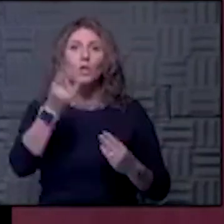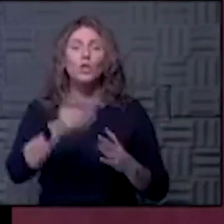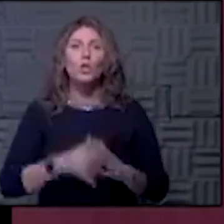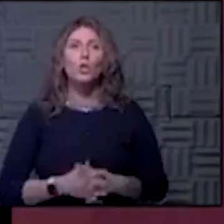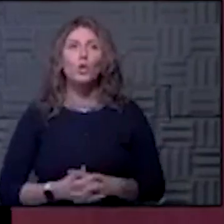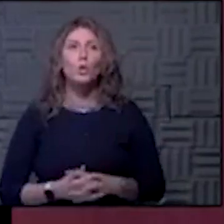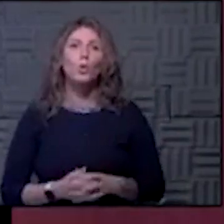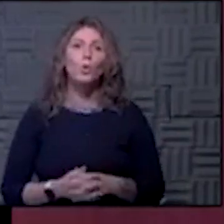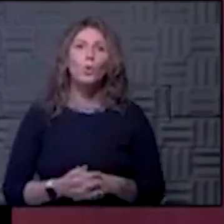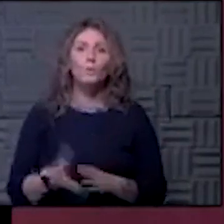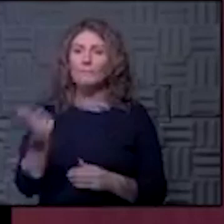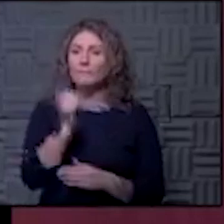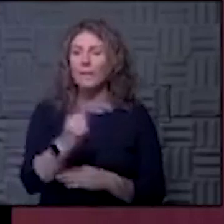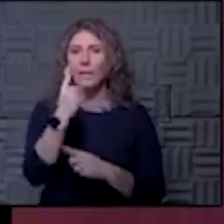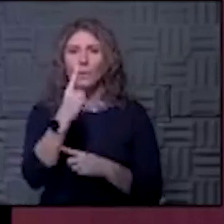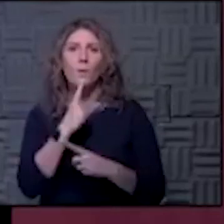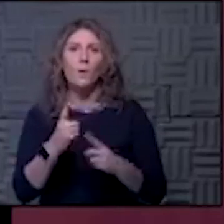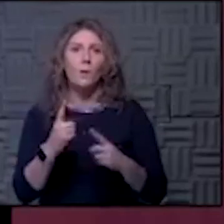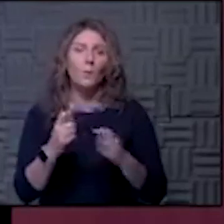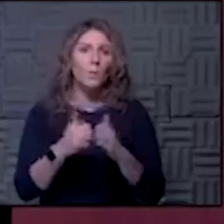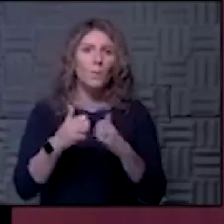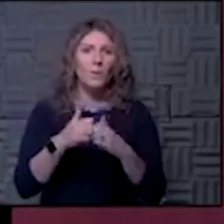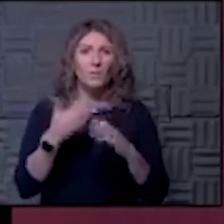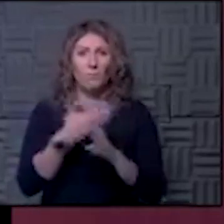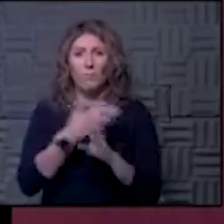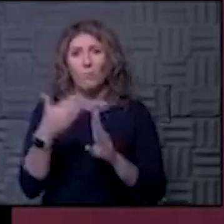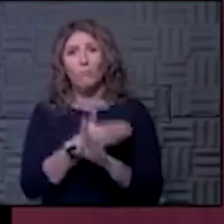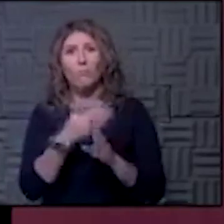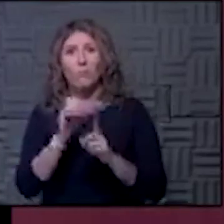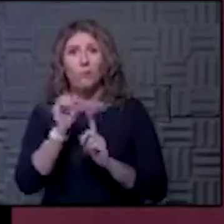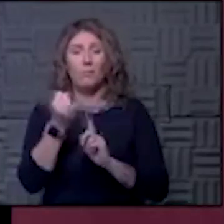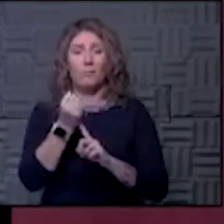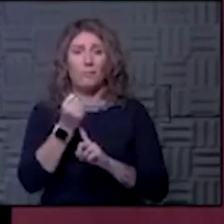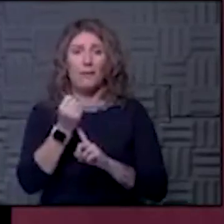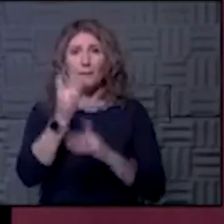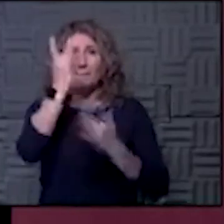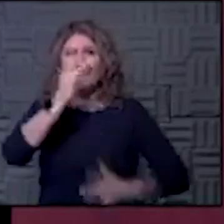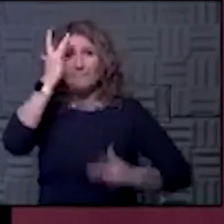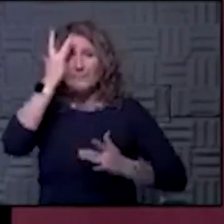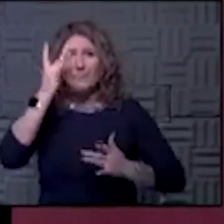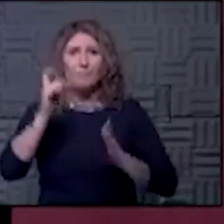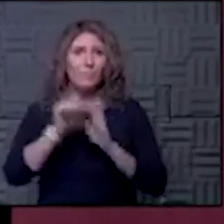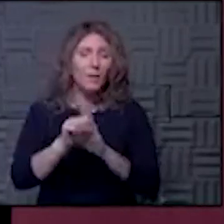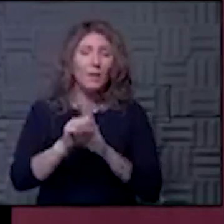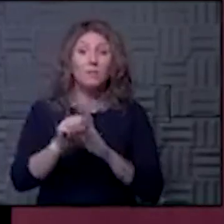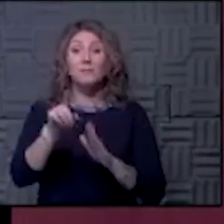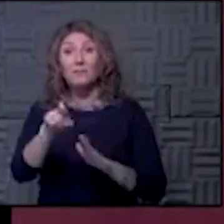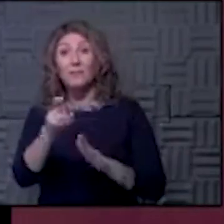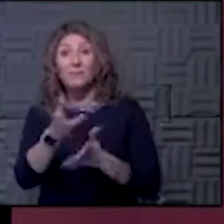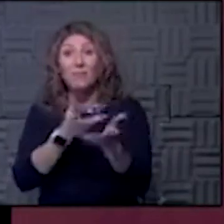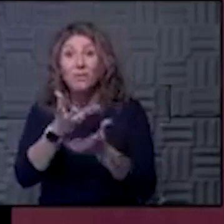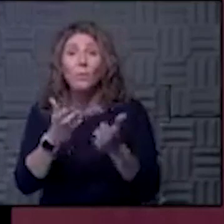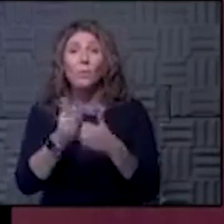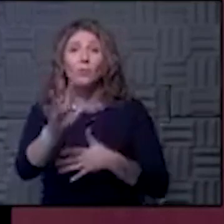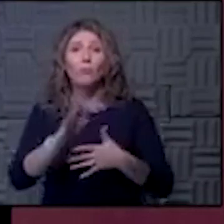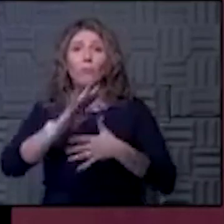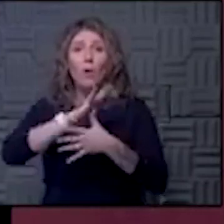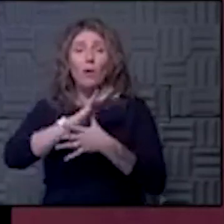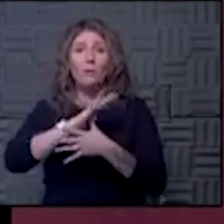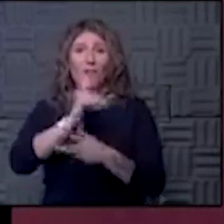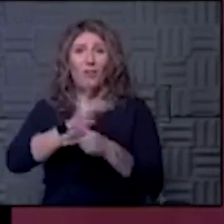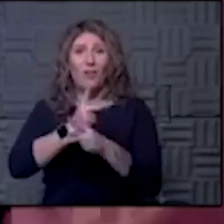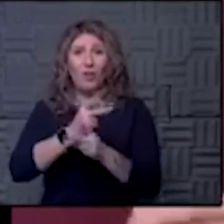are of anybody with underlying chronic disease, if you're over age 65, really ought to talk to your primary care physician, get a referral, because